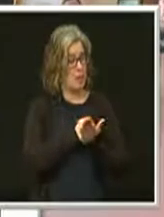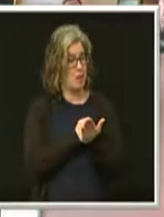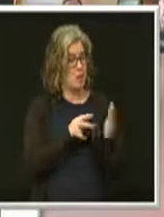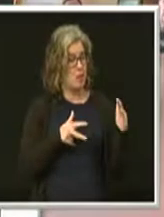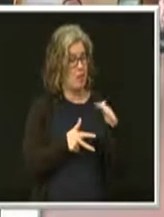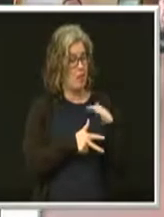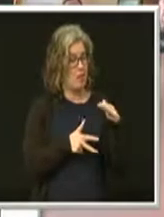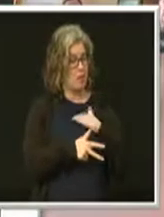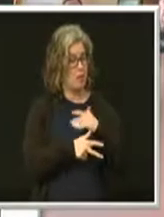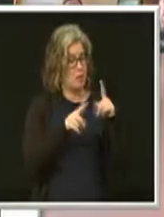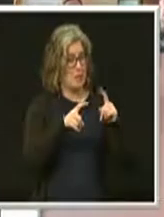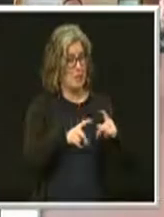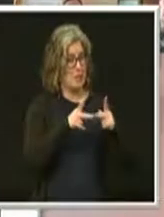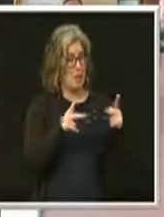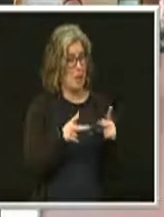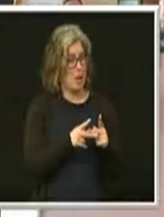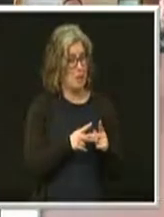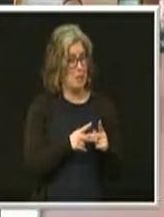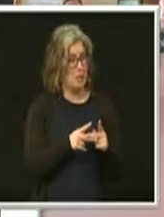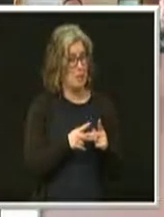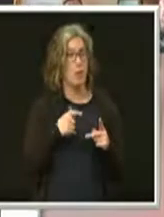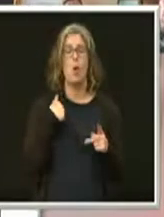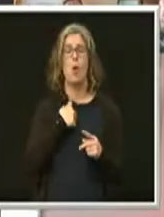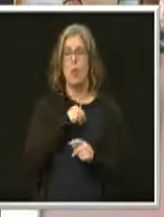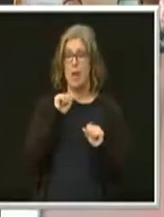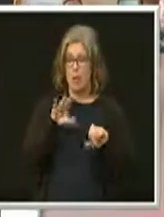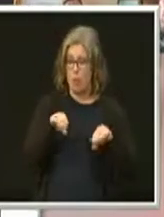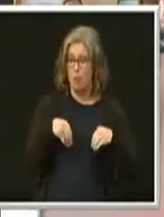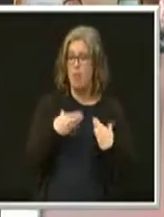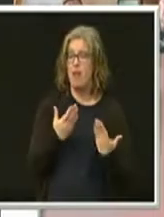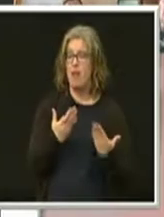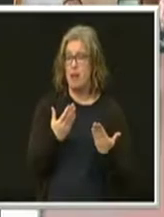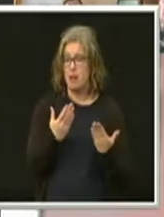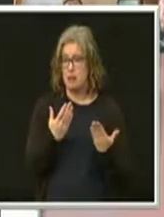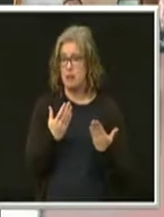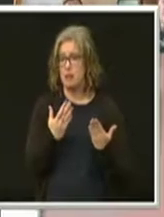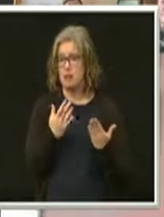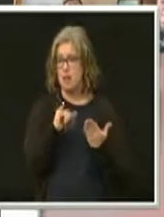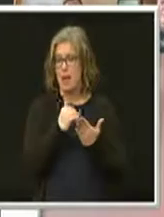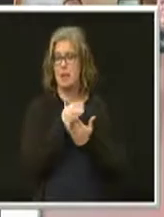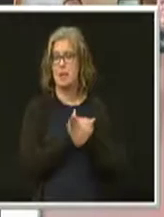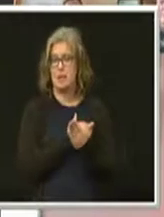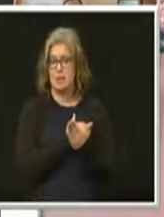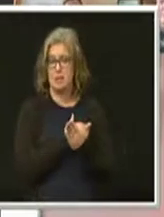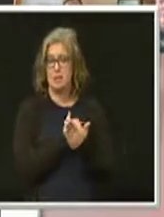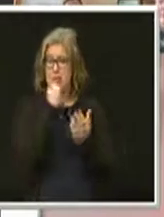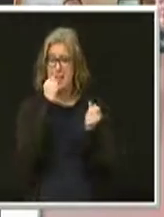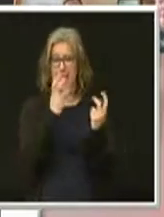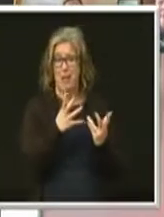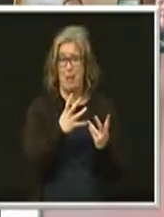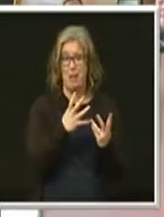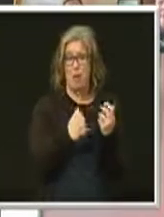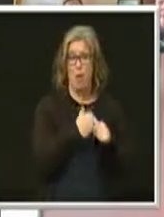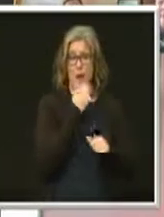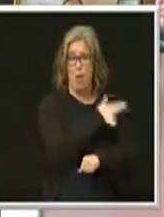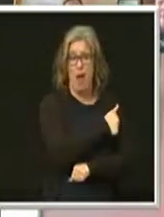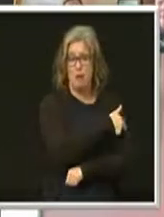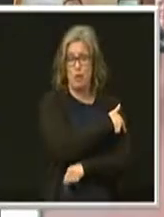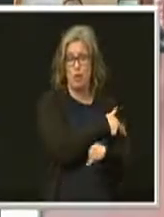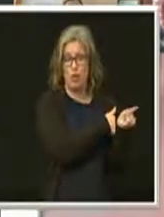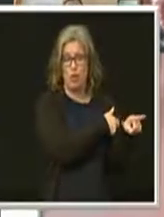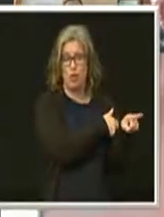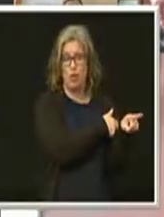testing locations? We can certainly provide that list. There's not a lot of them. Most of them are hospital-based,